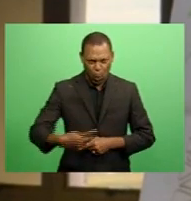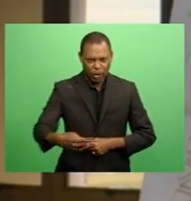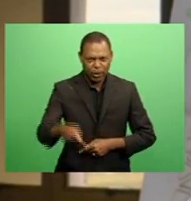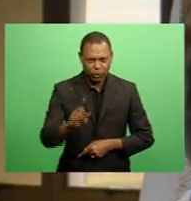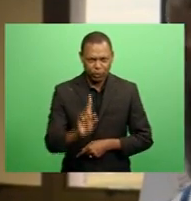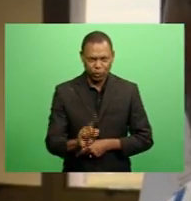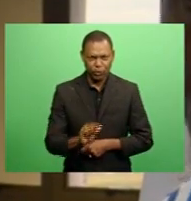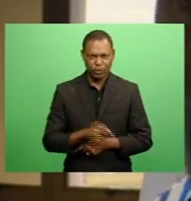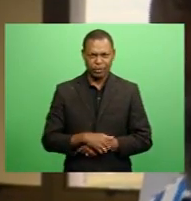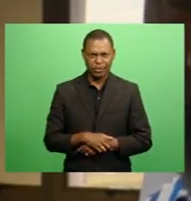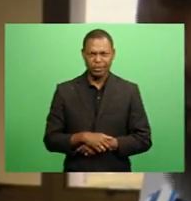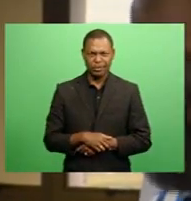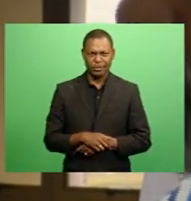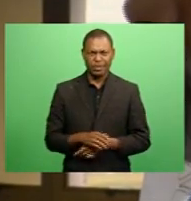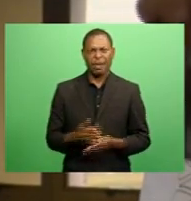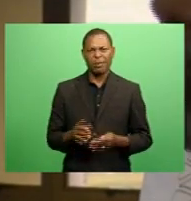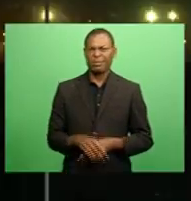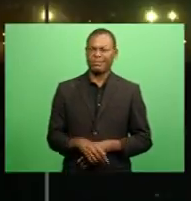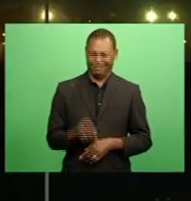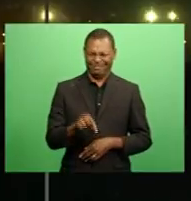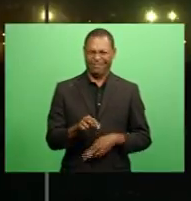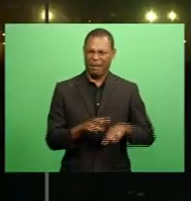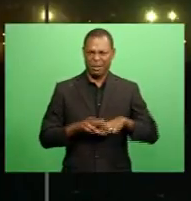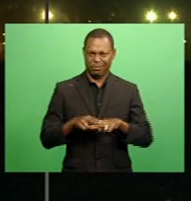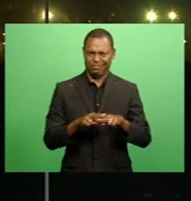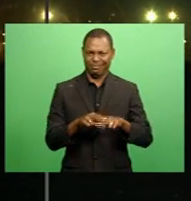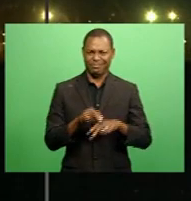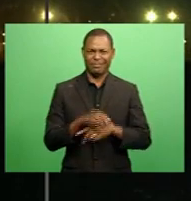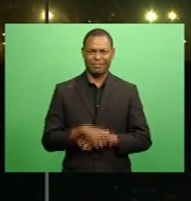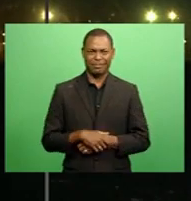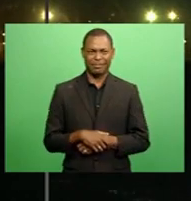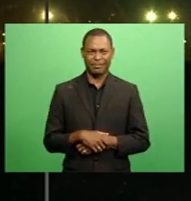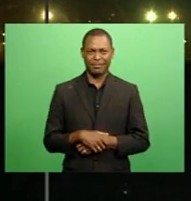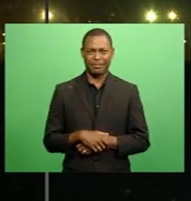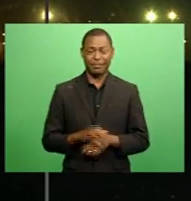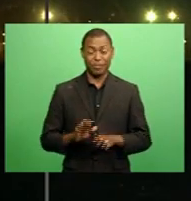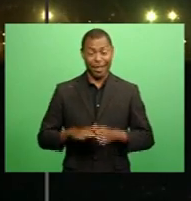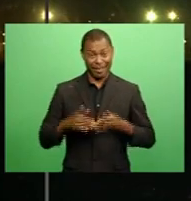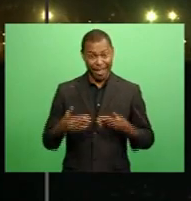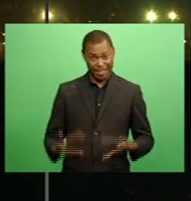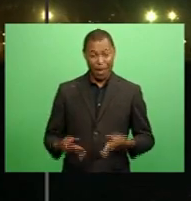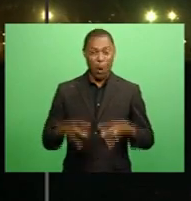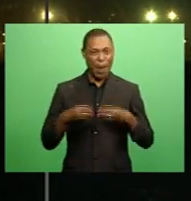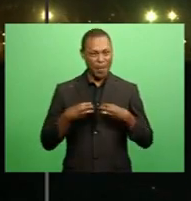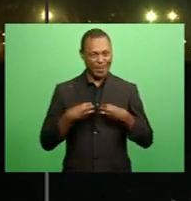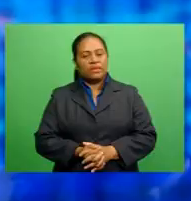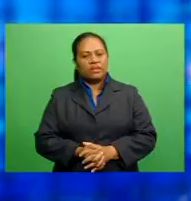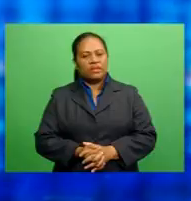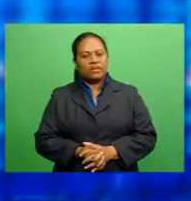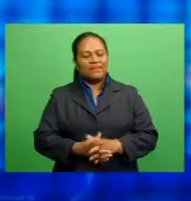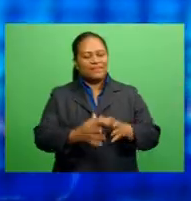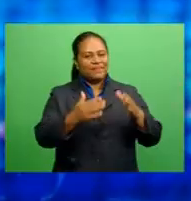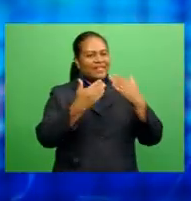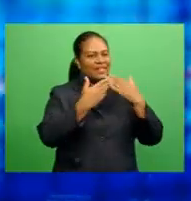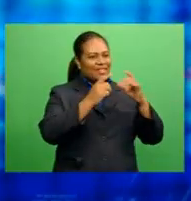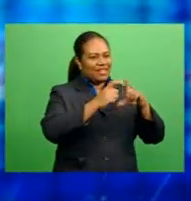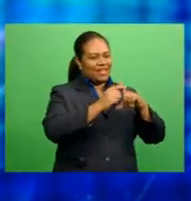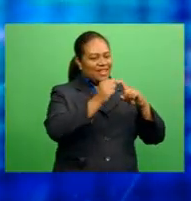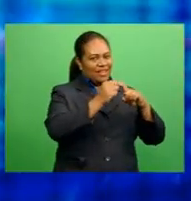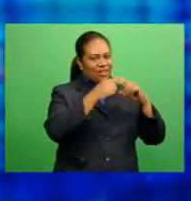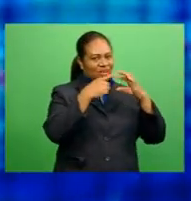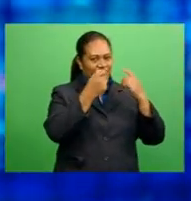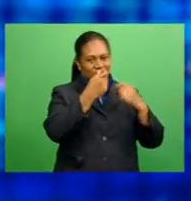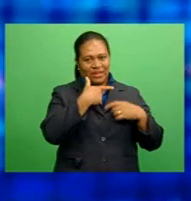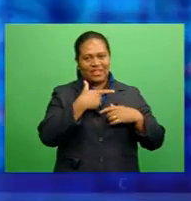long as I can stay, and I will be here in Fiji. And time now for Business with Whitney. Thanks, Edwin. Coming up in